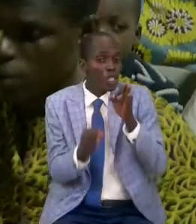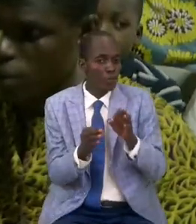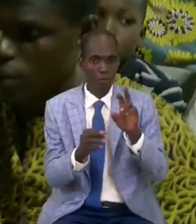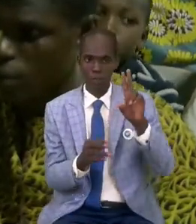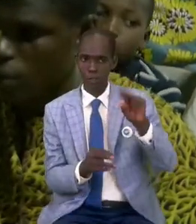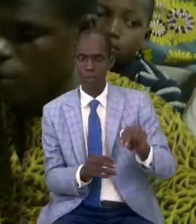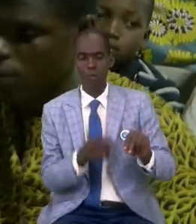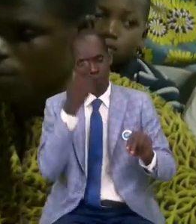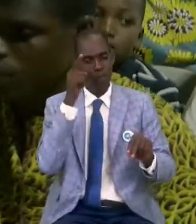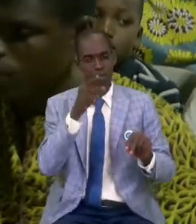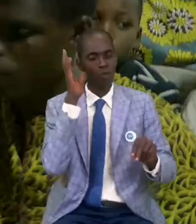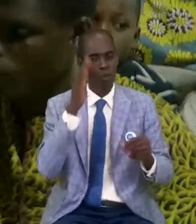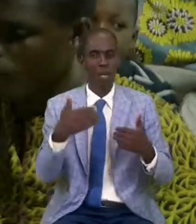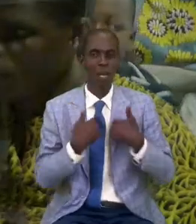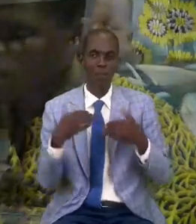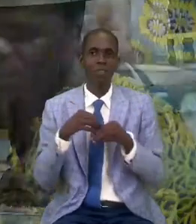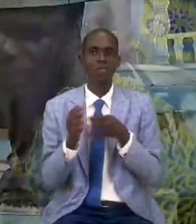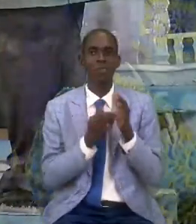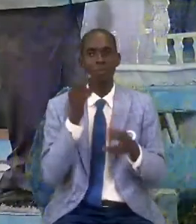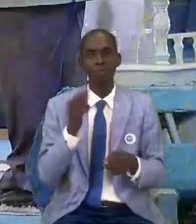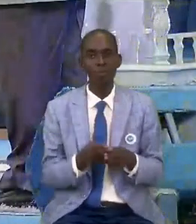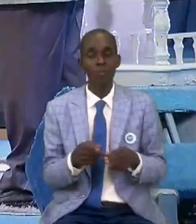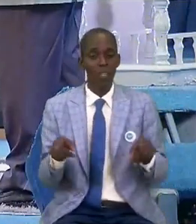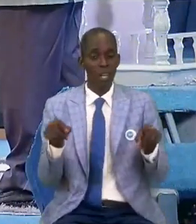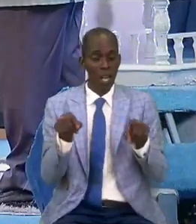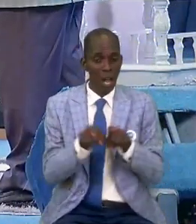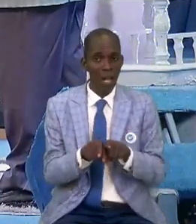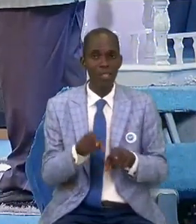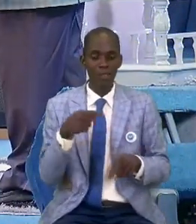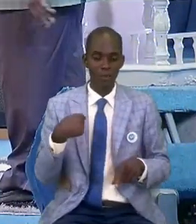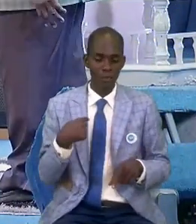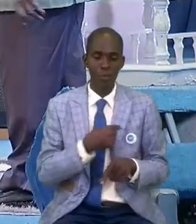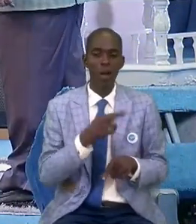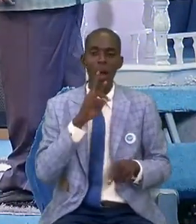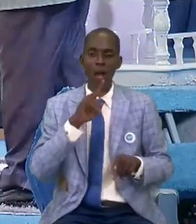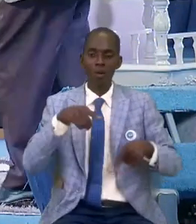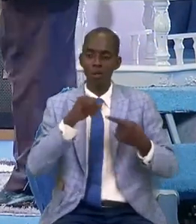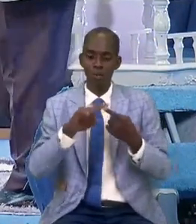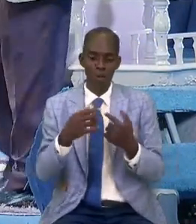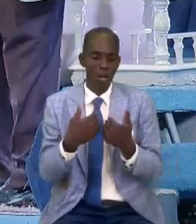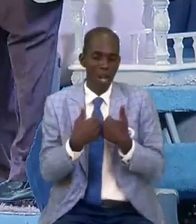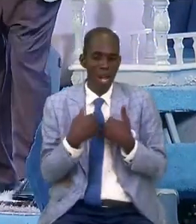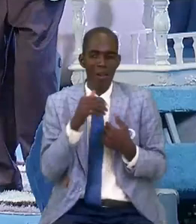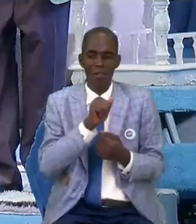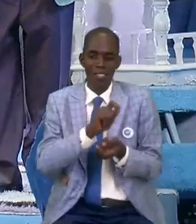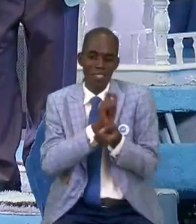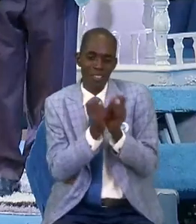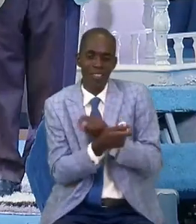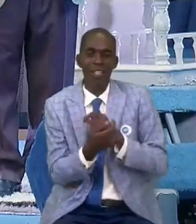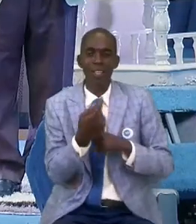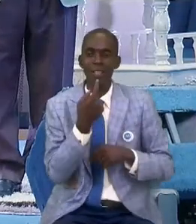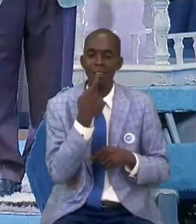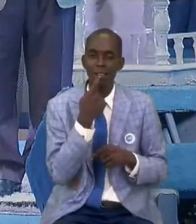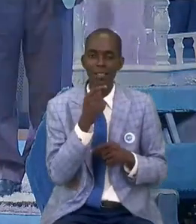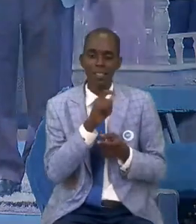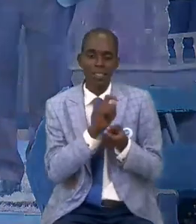we're going to have a transformed tongue, a transformed heart, will have to start and then transform thoughts,